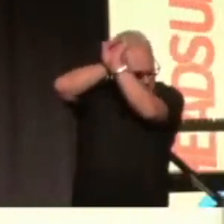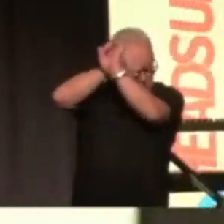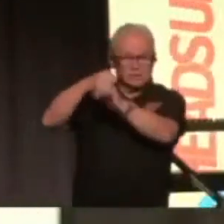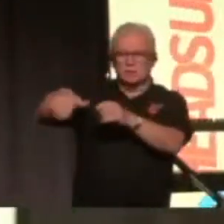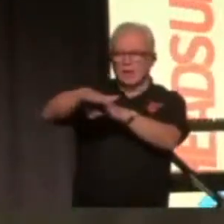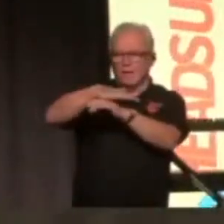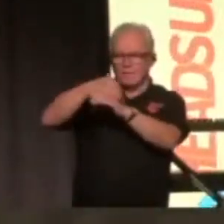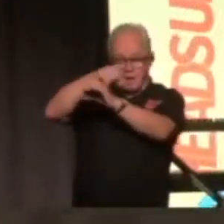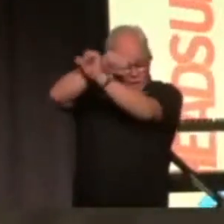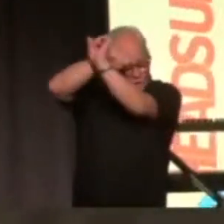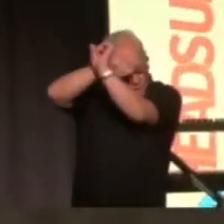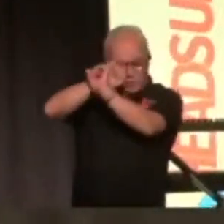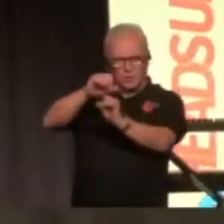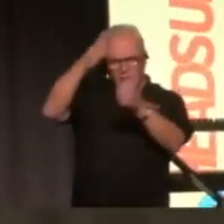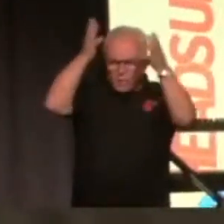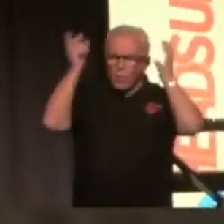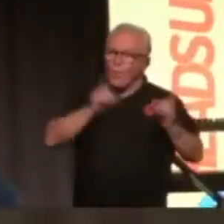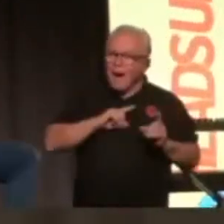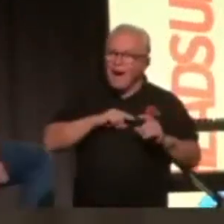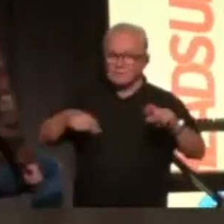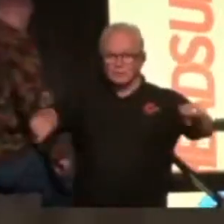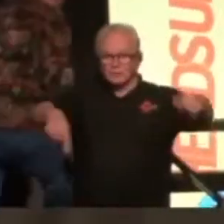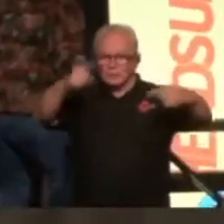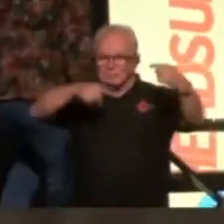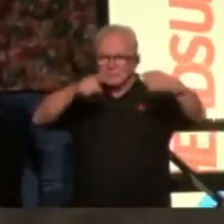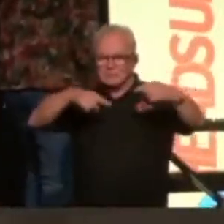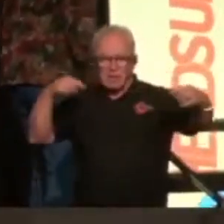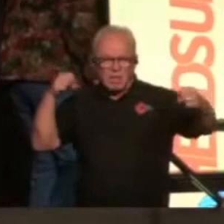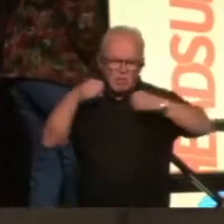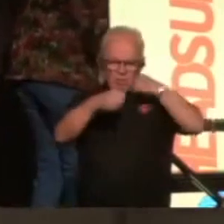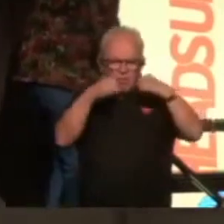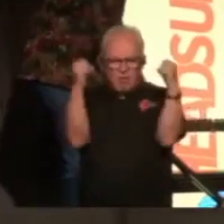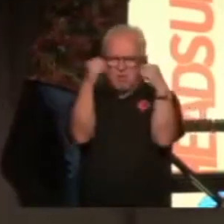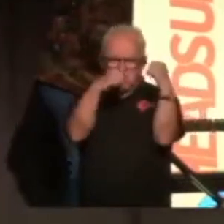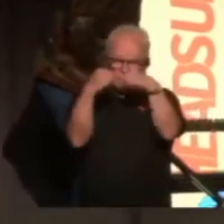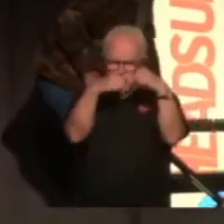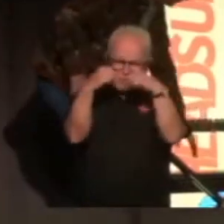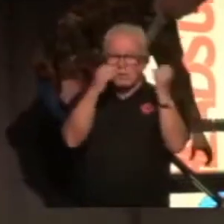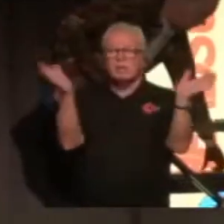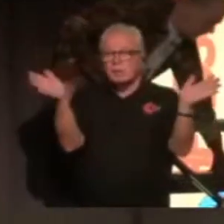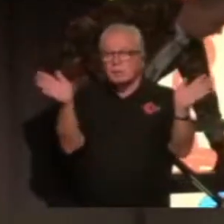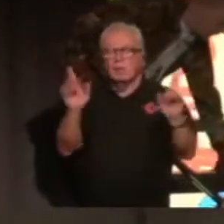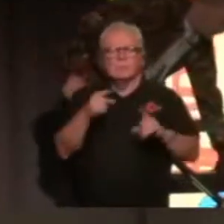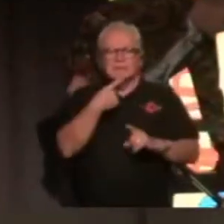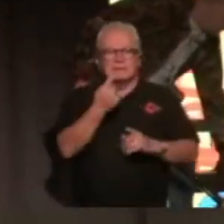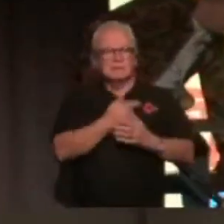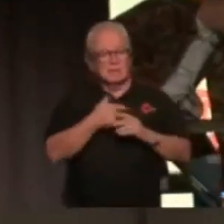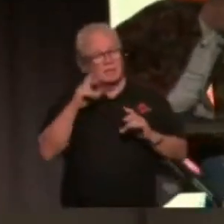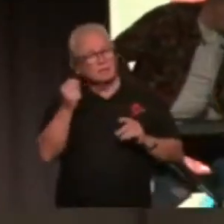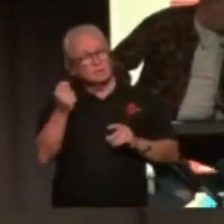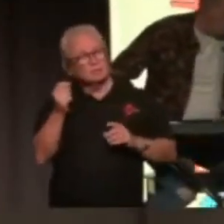Cover your head, because you're in a head-button competition. Because what you're saying to yourself, and with this I